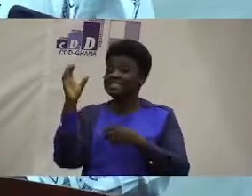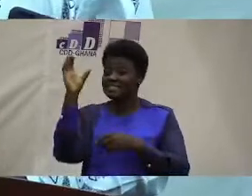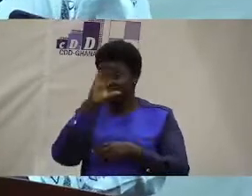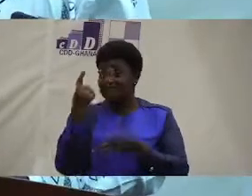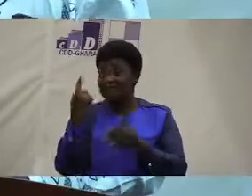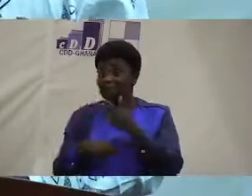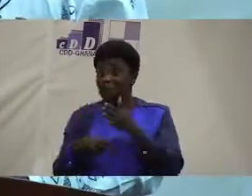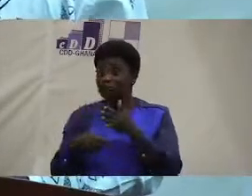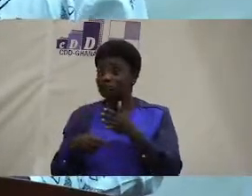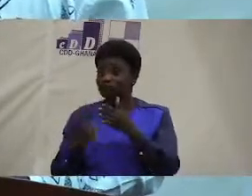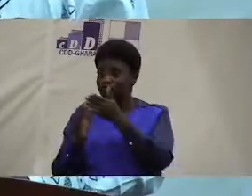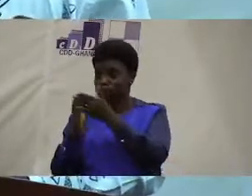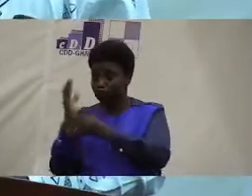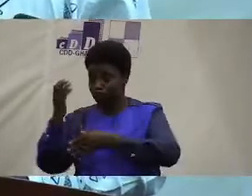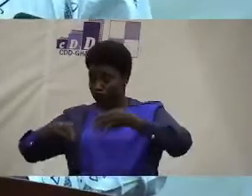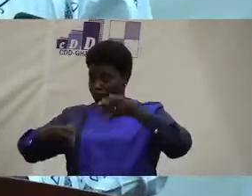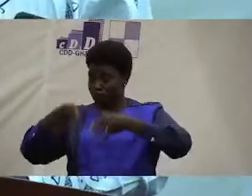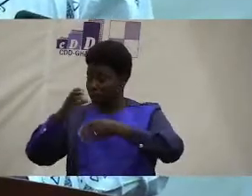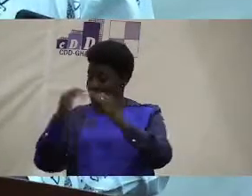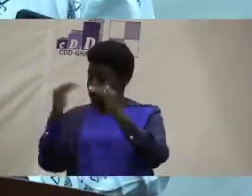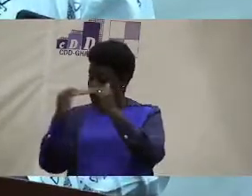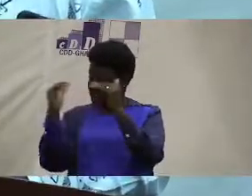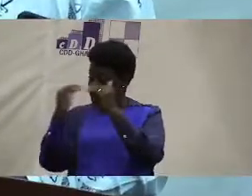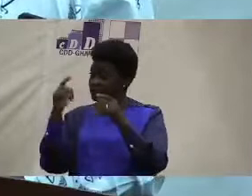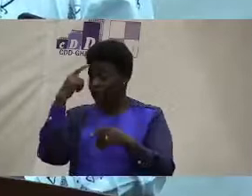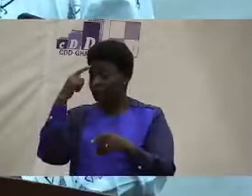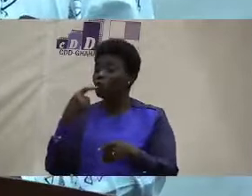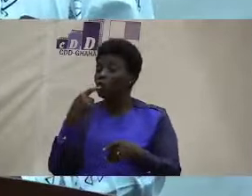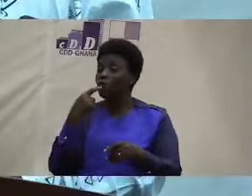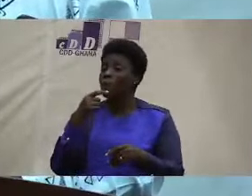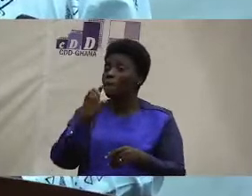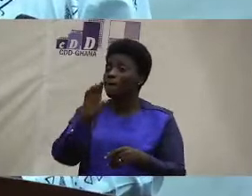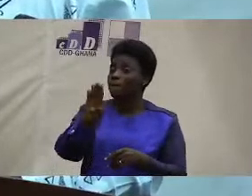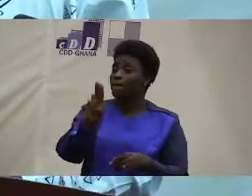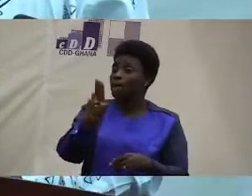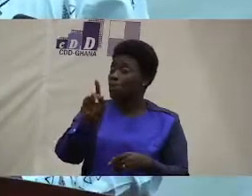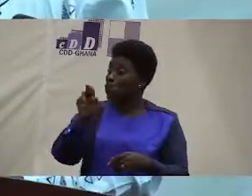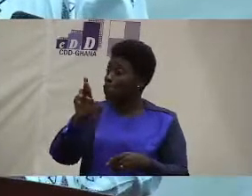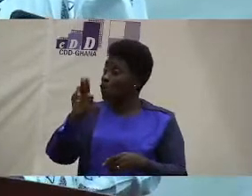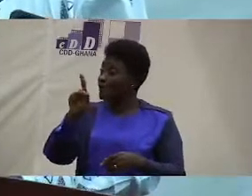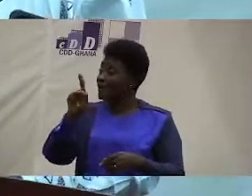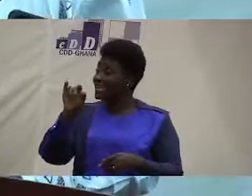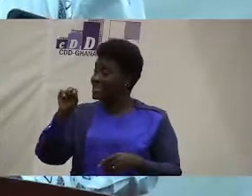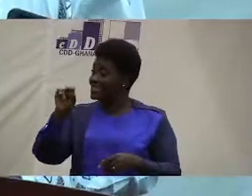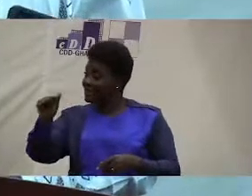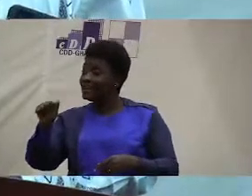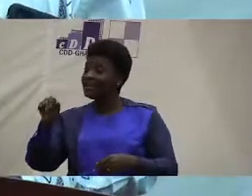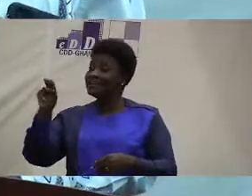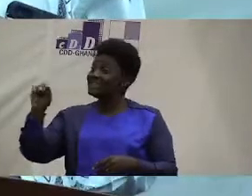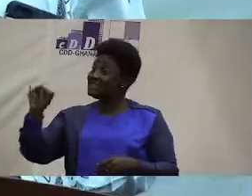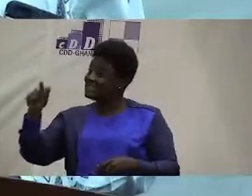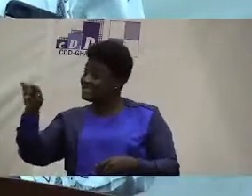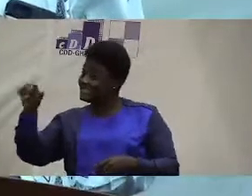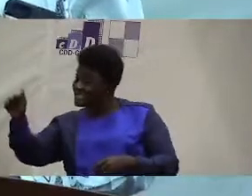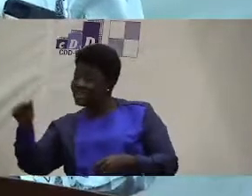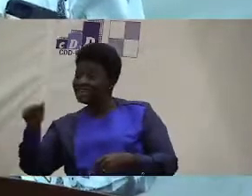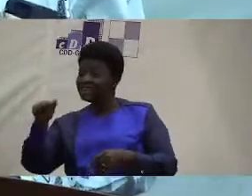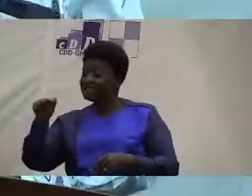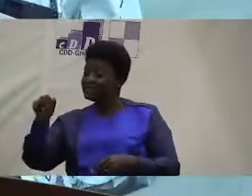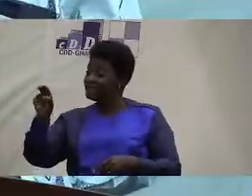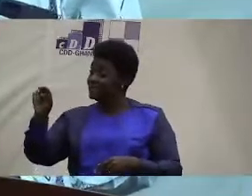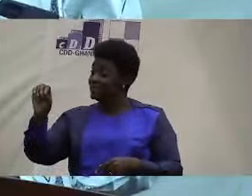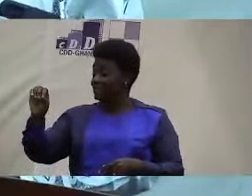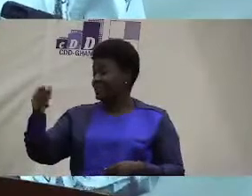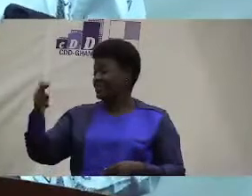for some victims in Burkina Faso, Niger, and so on. And so we must